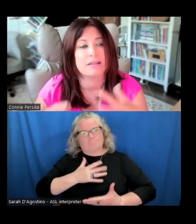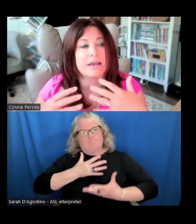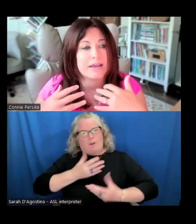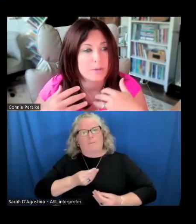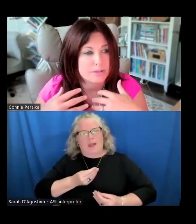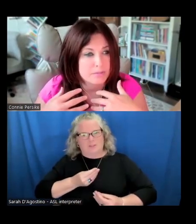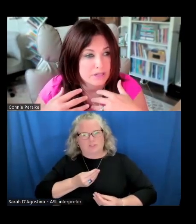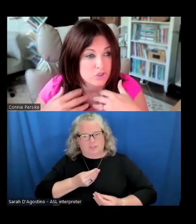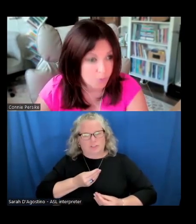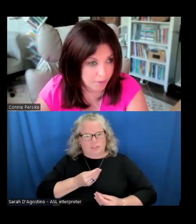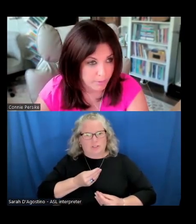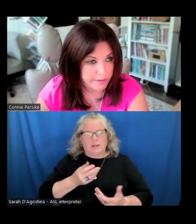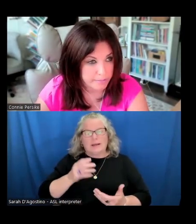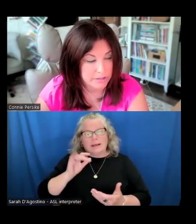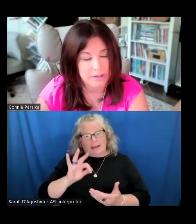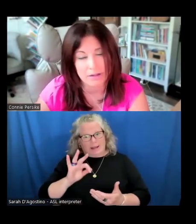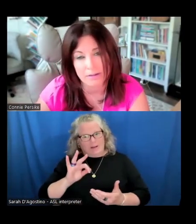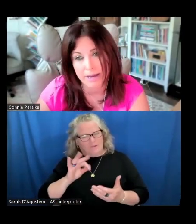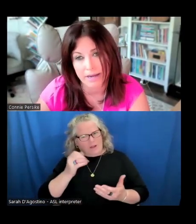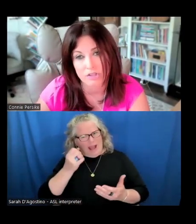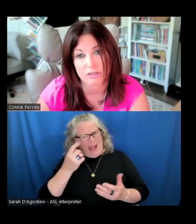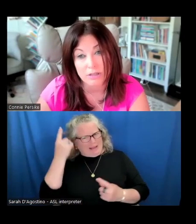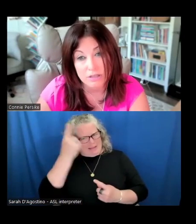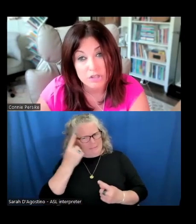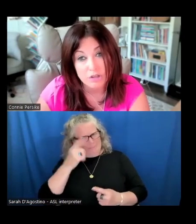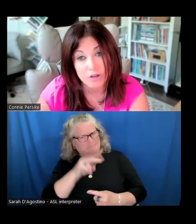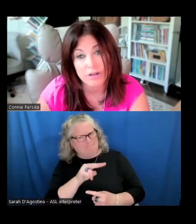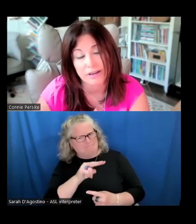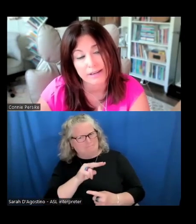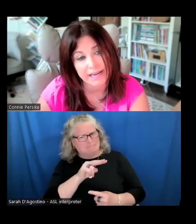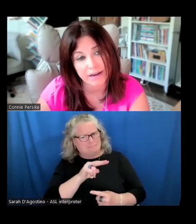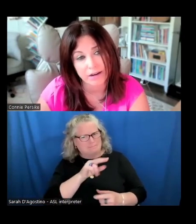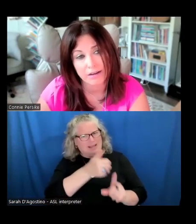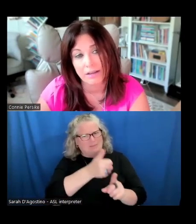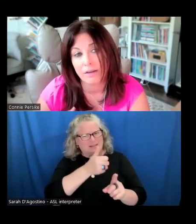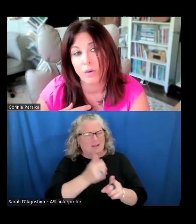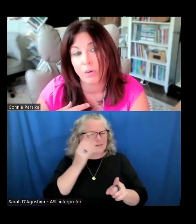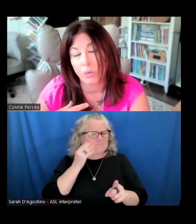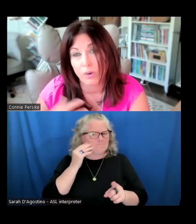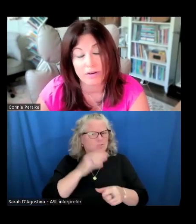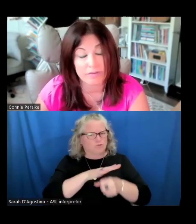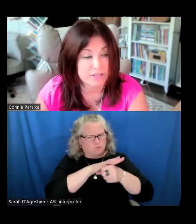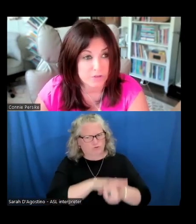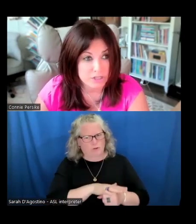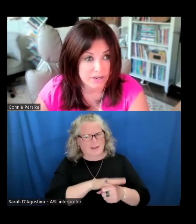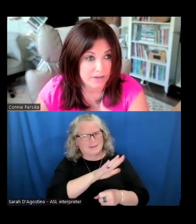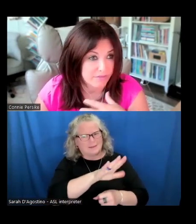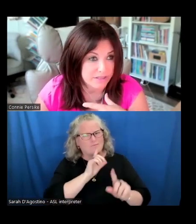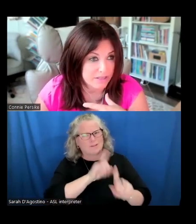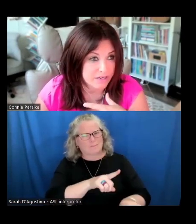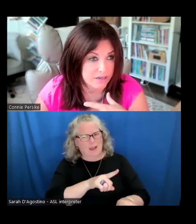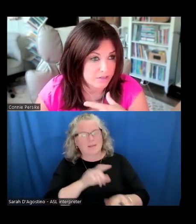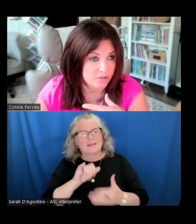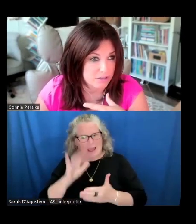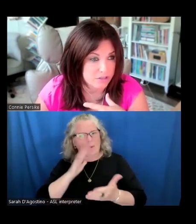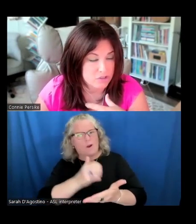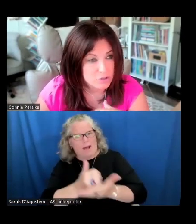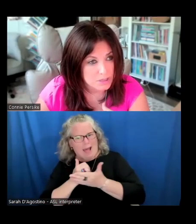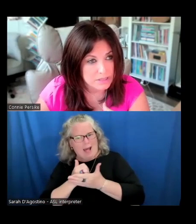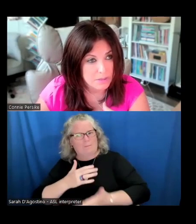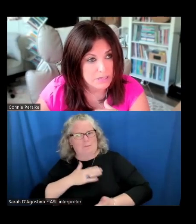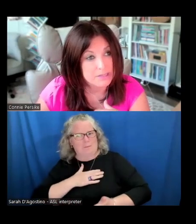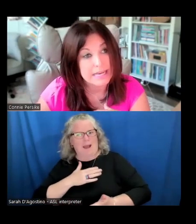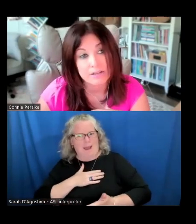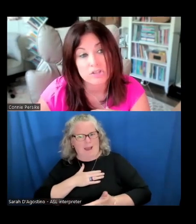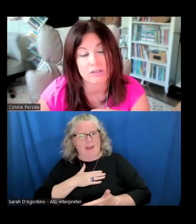regulated. That helps me show up with empathy and compassion and concern and care. Where vice versa, if I think a student is